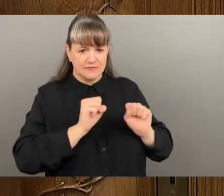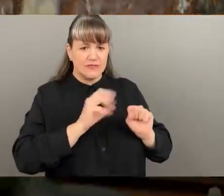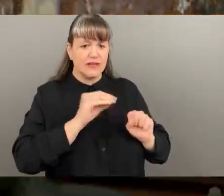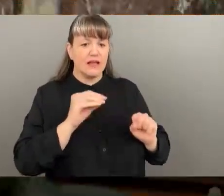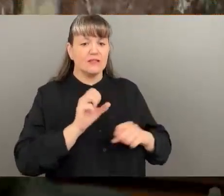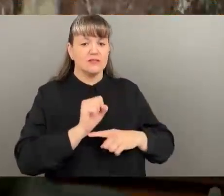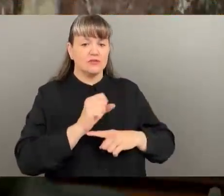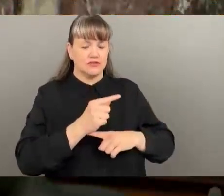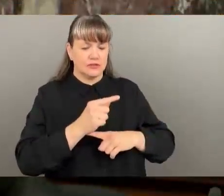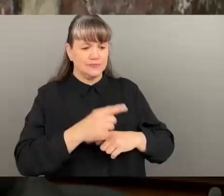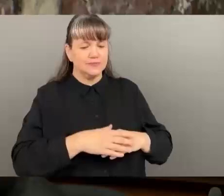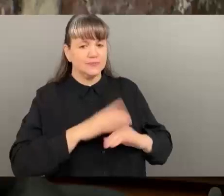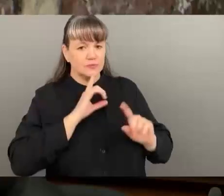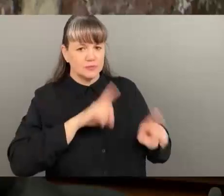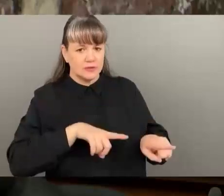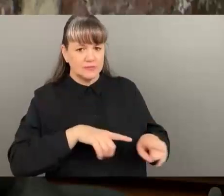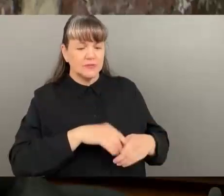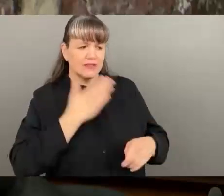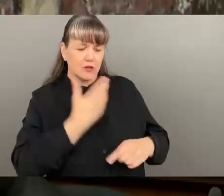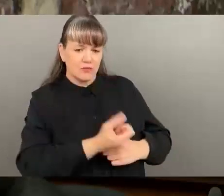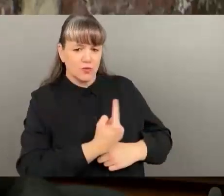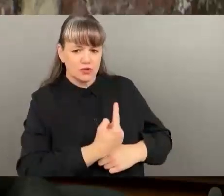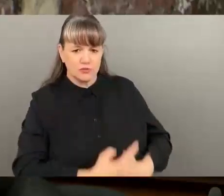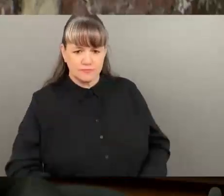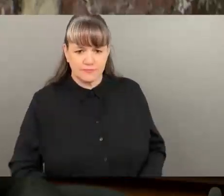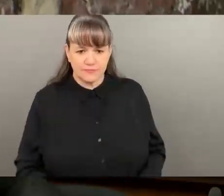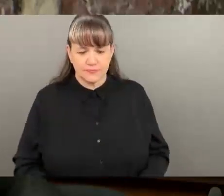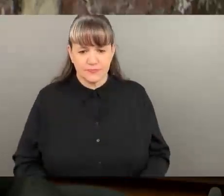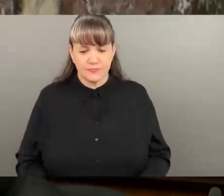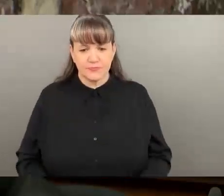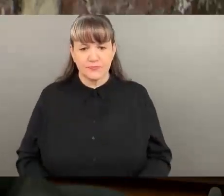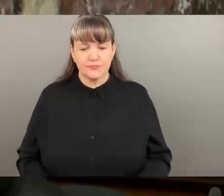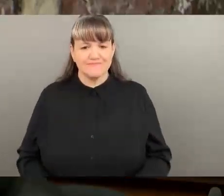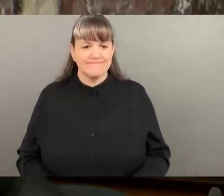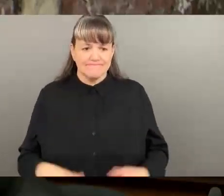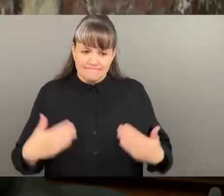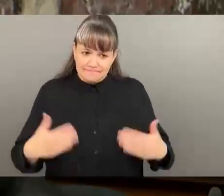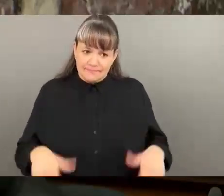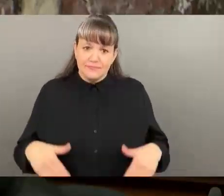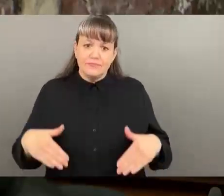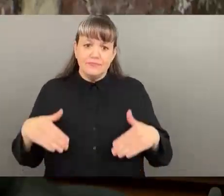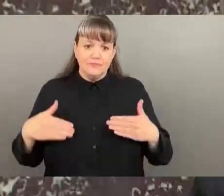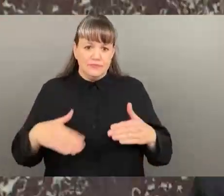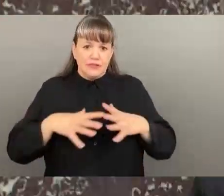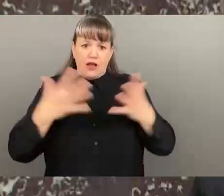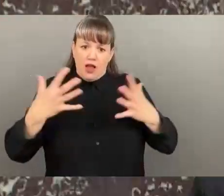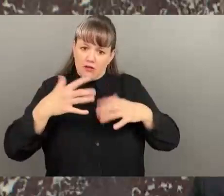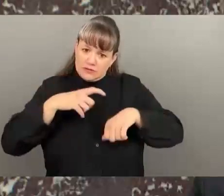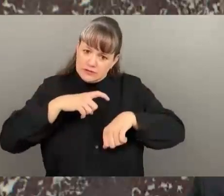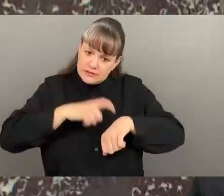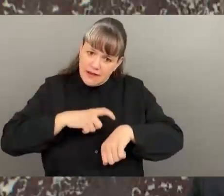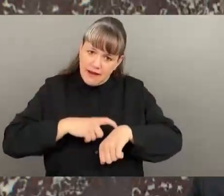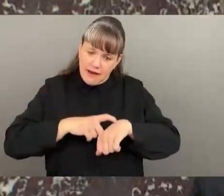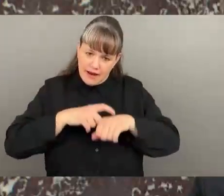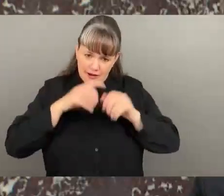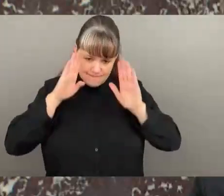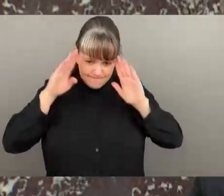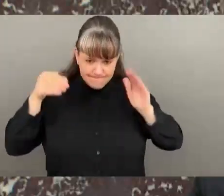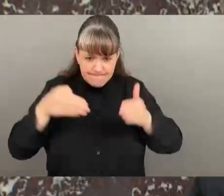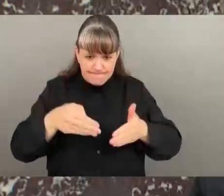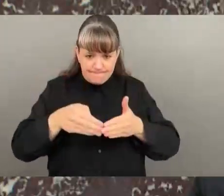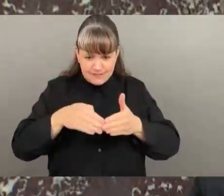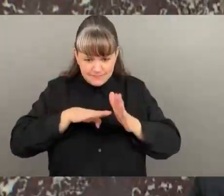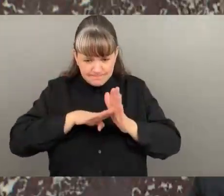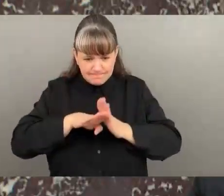a considerable amount of time investing in this province in teams that combine police